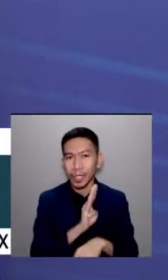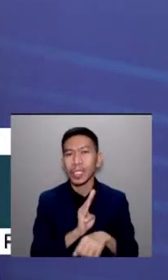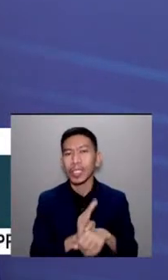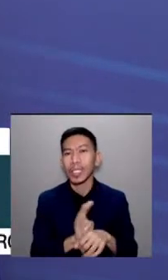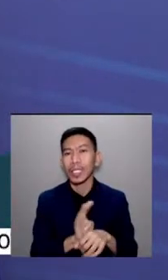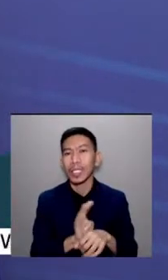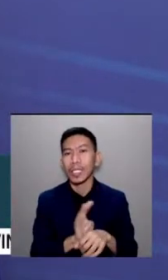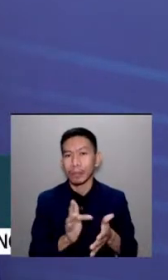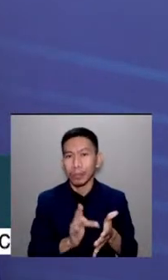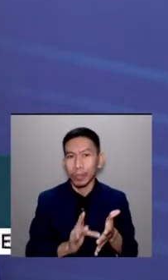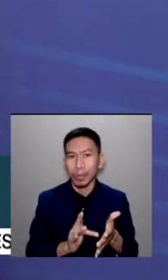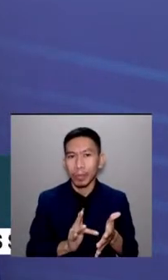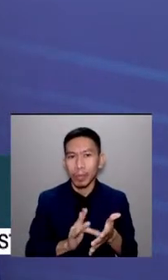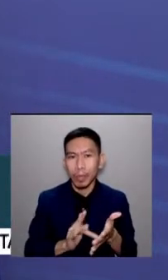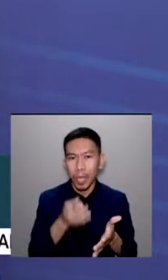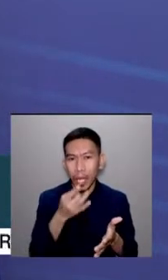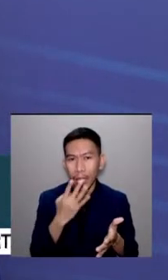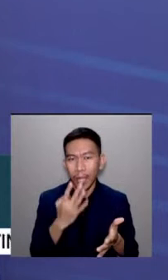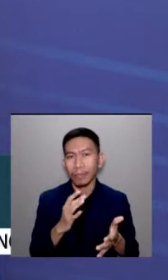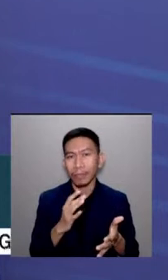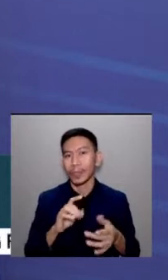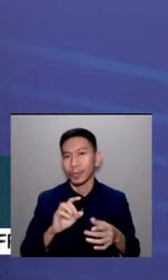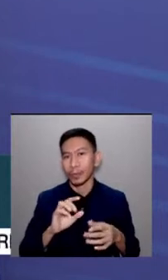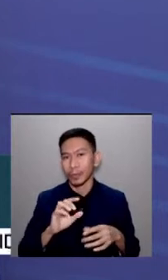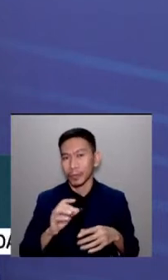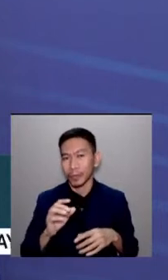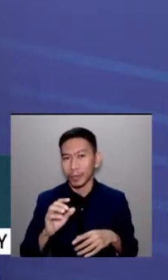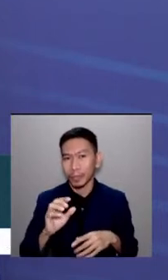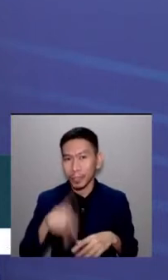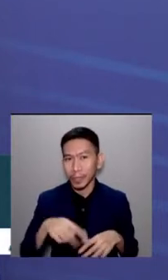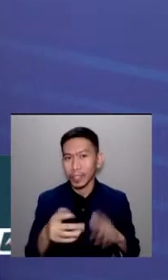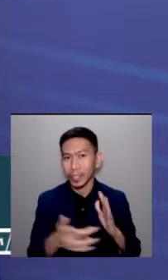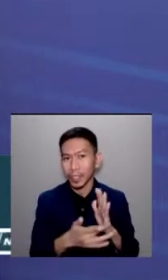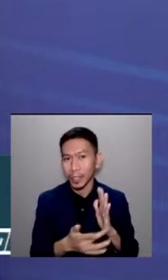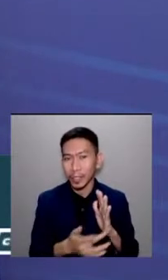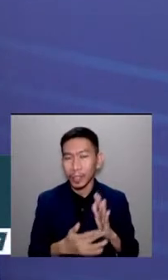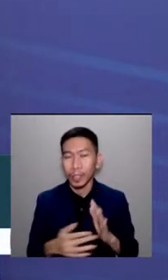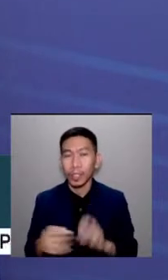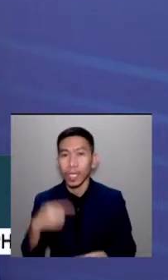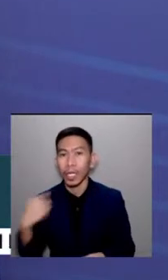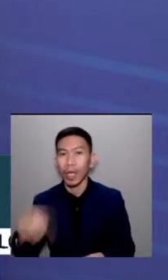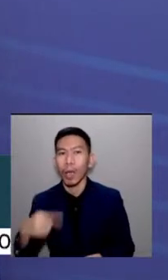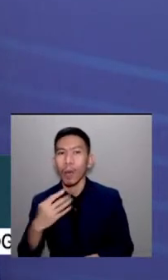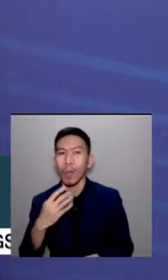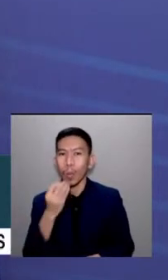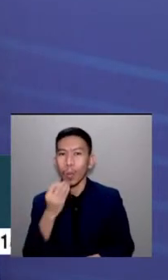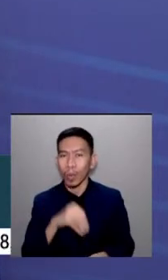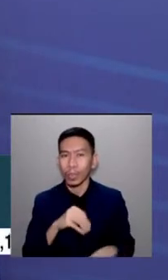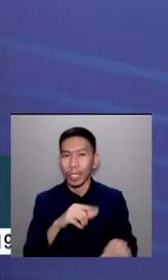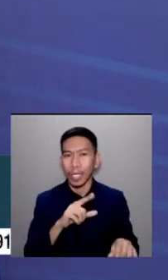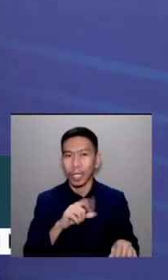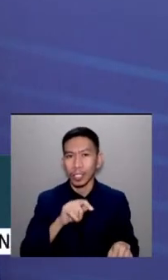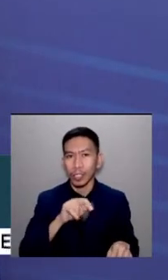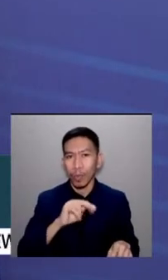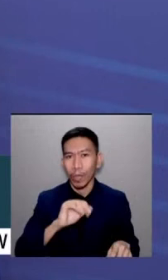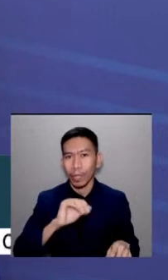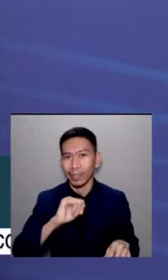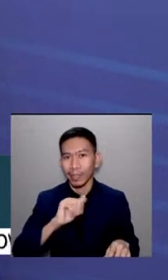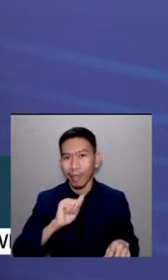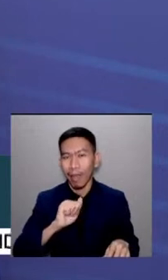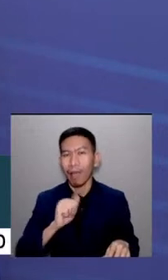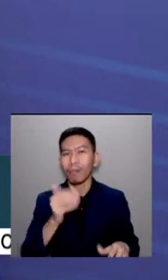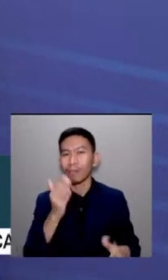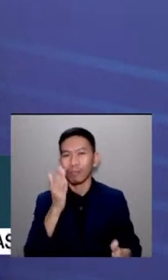and food. Chinese companies are cancelling orders from Lithuania. China is also cutting its exports to